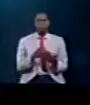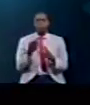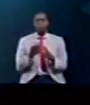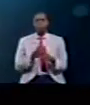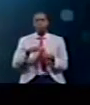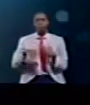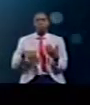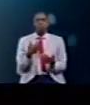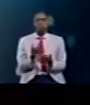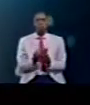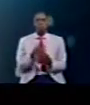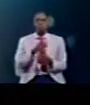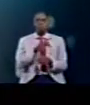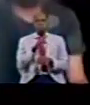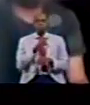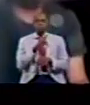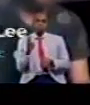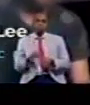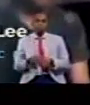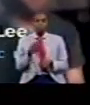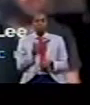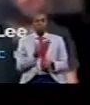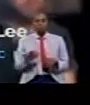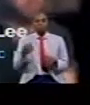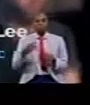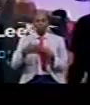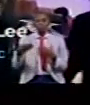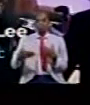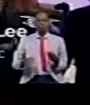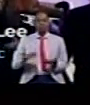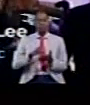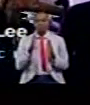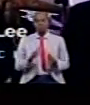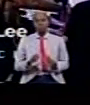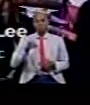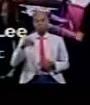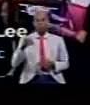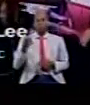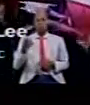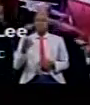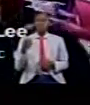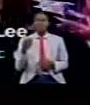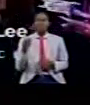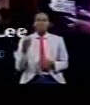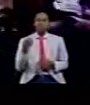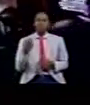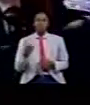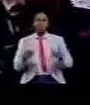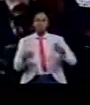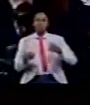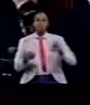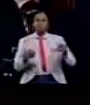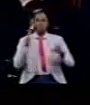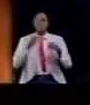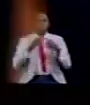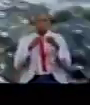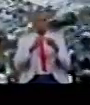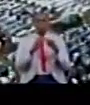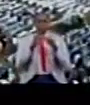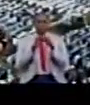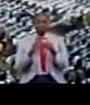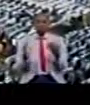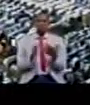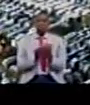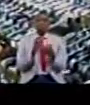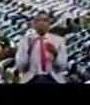walk upon my wife, God will walk upon your wife. Yes, if she's doing well, she can do better. If she's already doing well, she can do